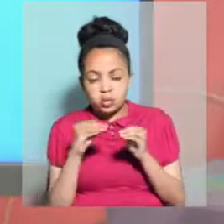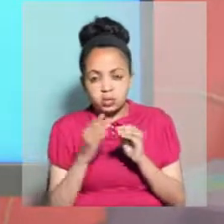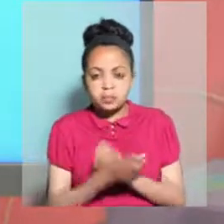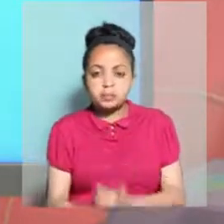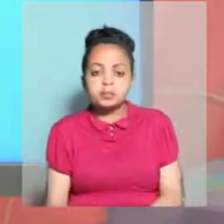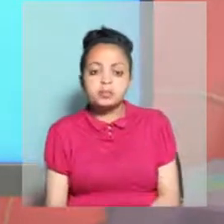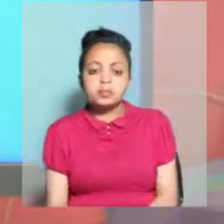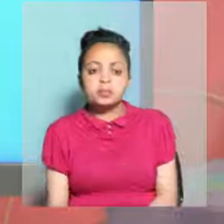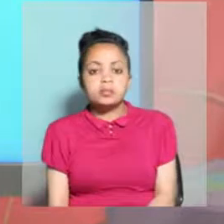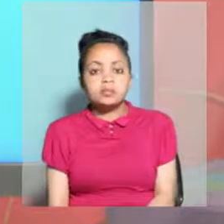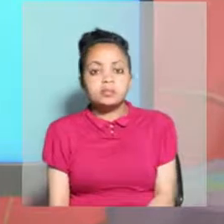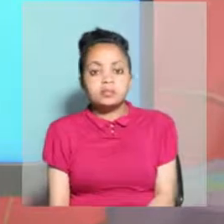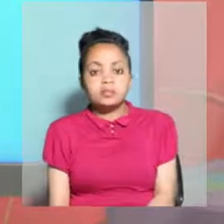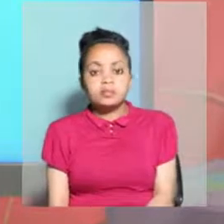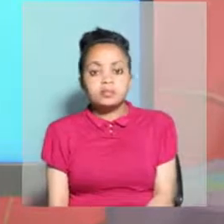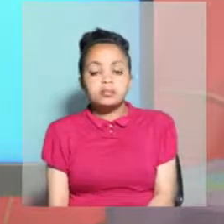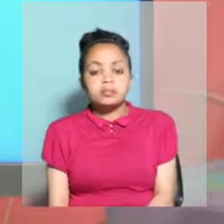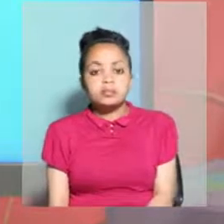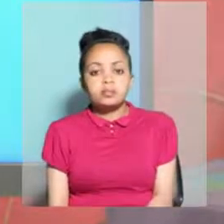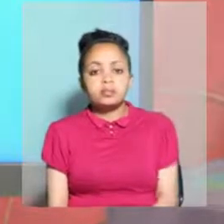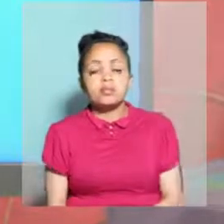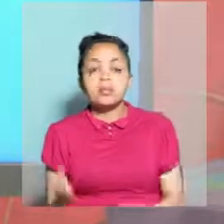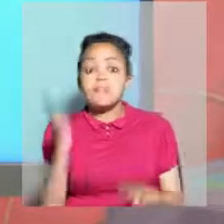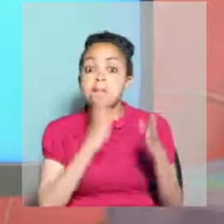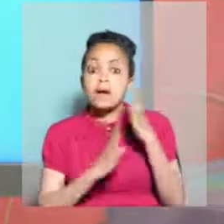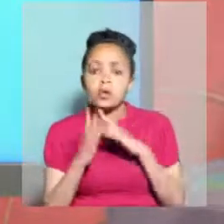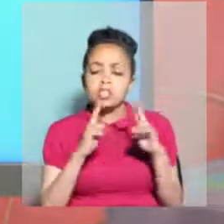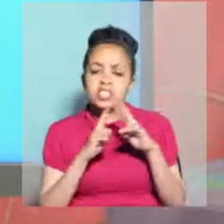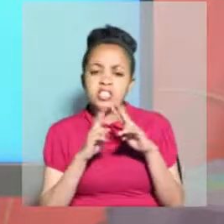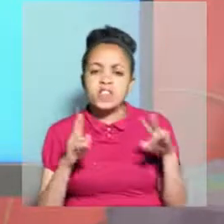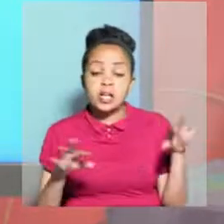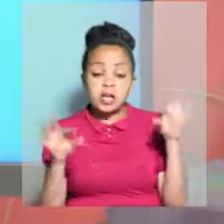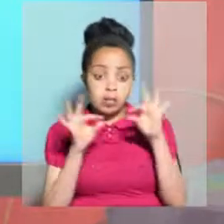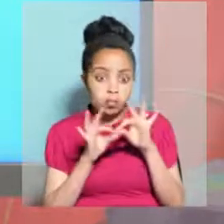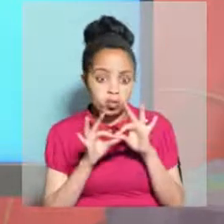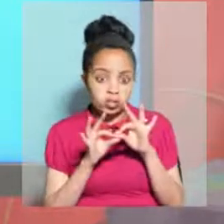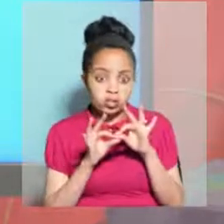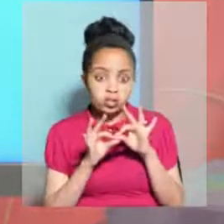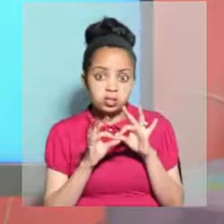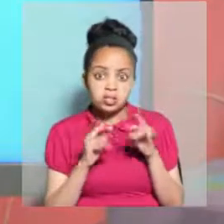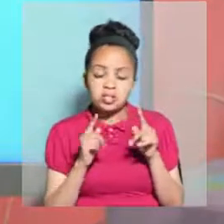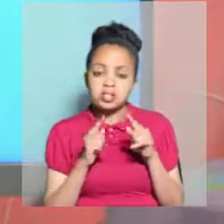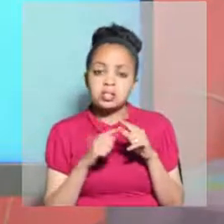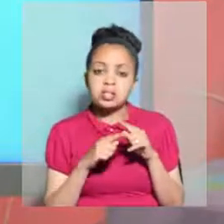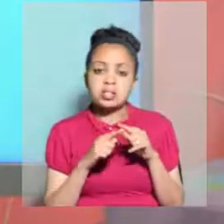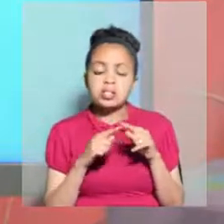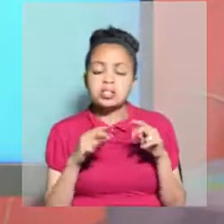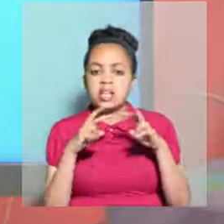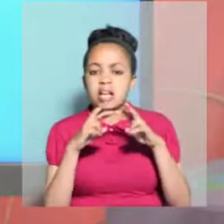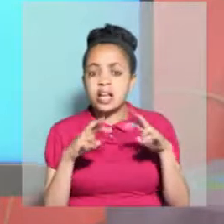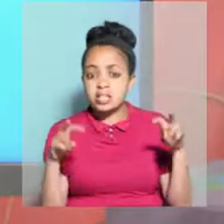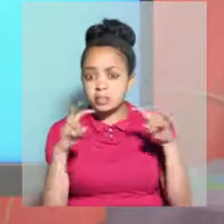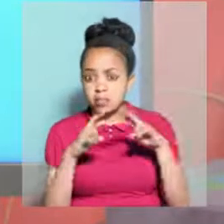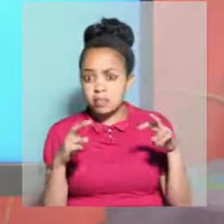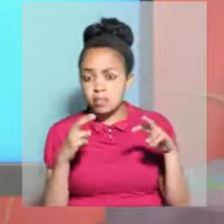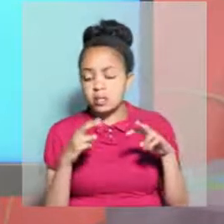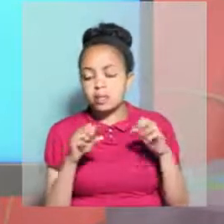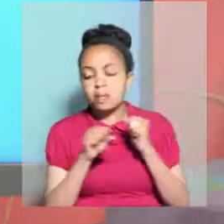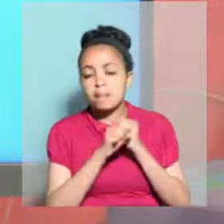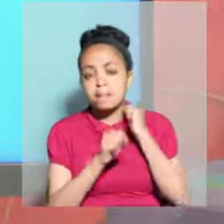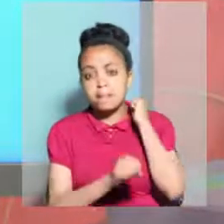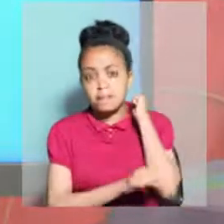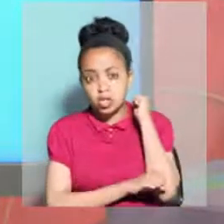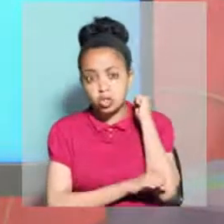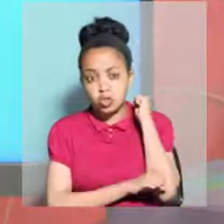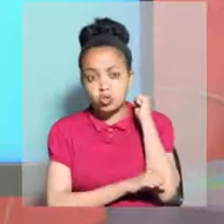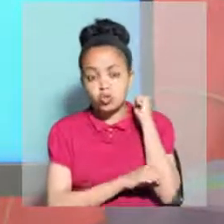So, biology is very important. Since it is an experimental science, which is based on